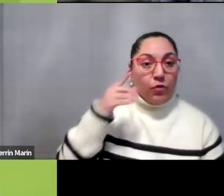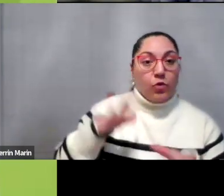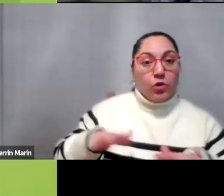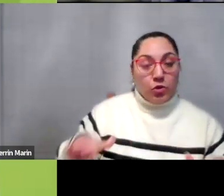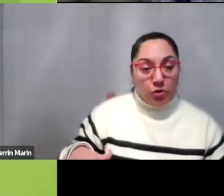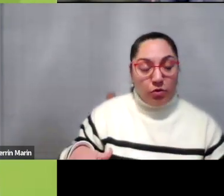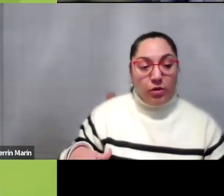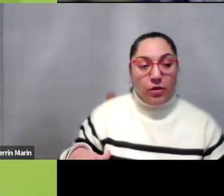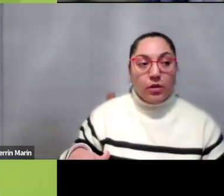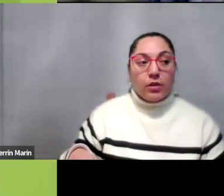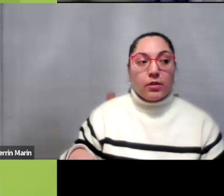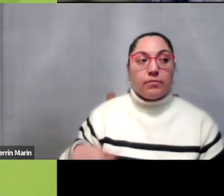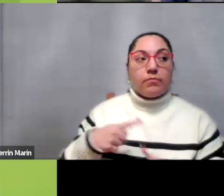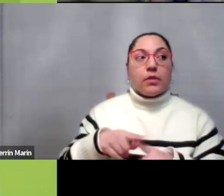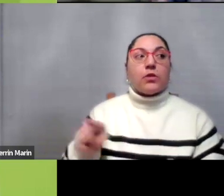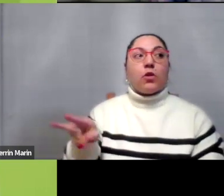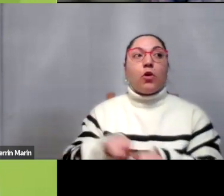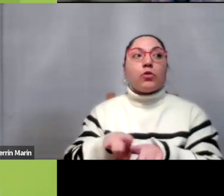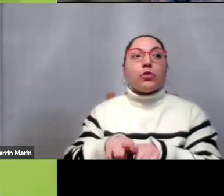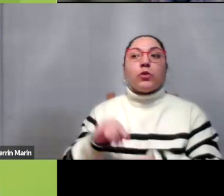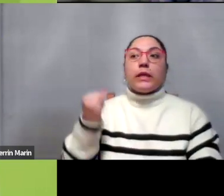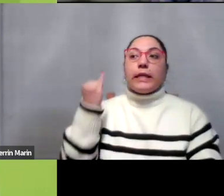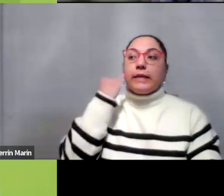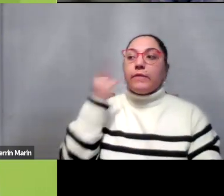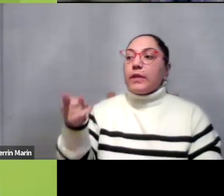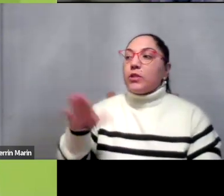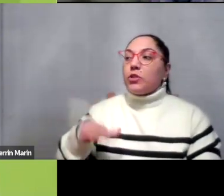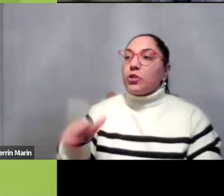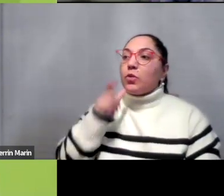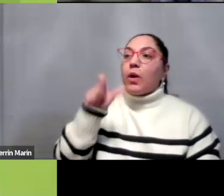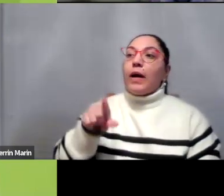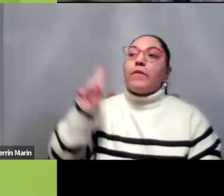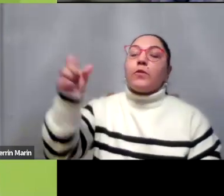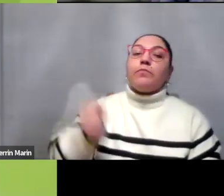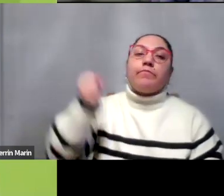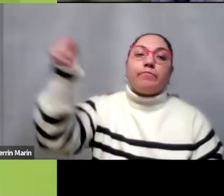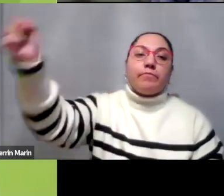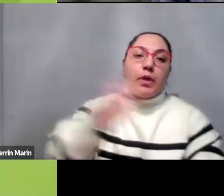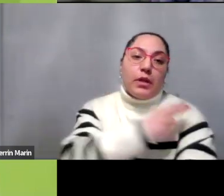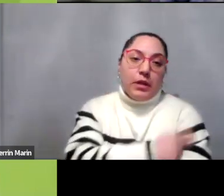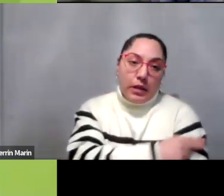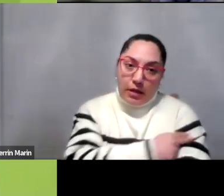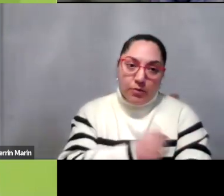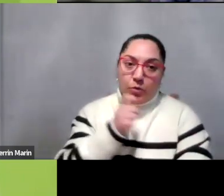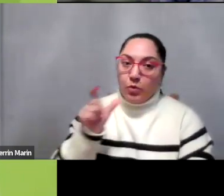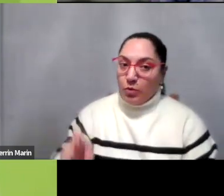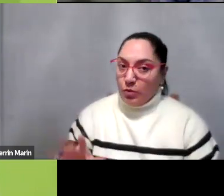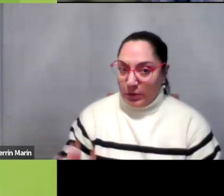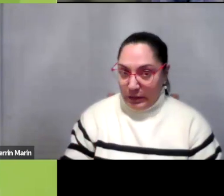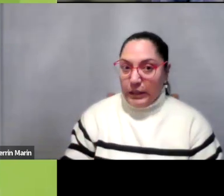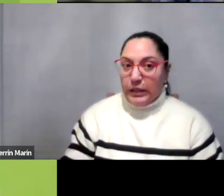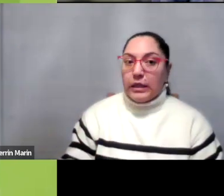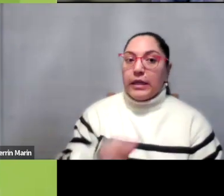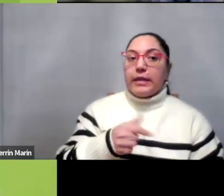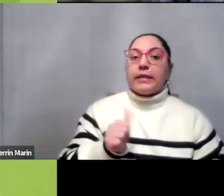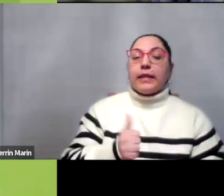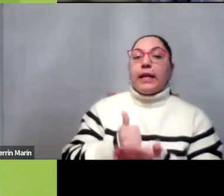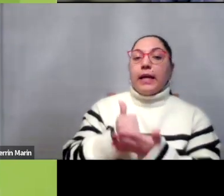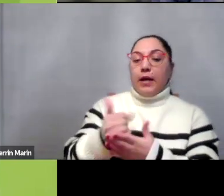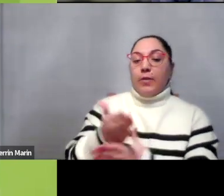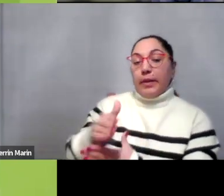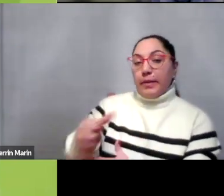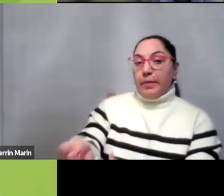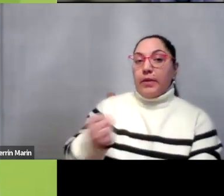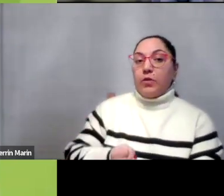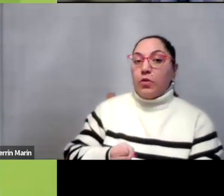also helps stabilize children so they don't need a psychiatric hospitalization. They under Care and Connections for families who